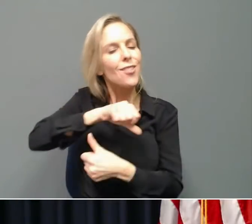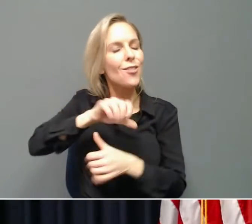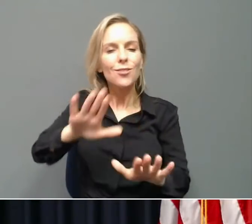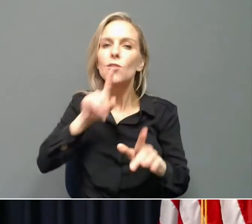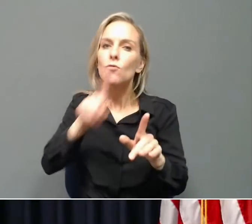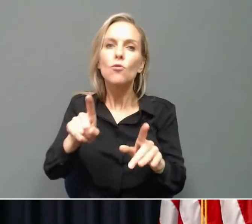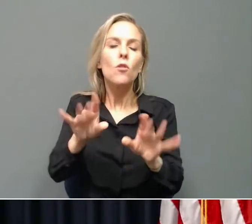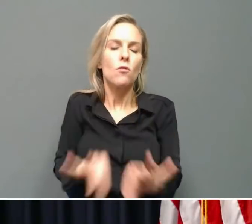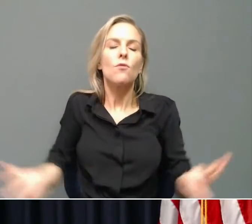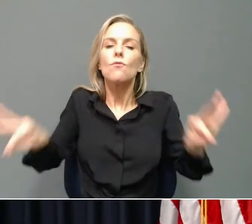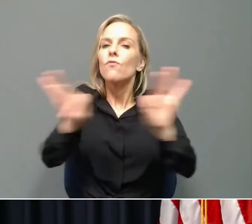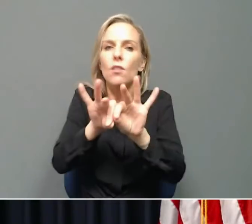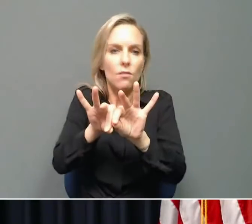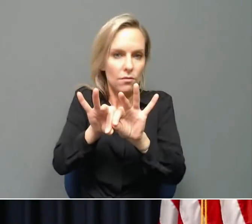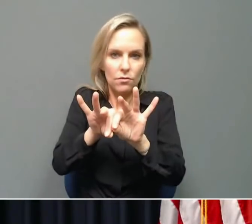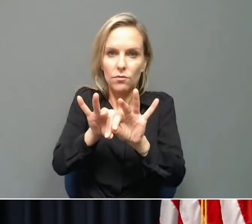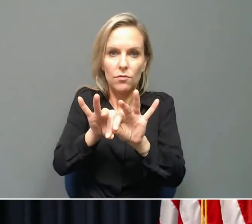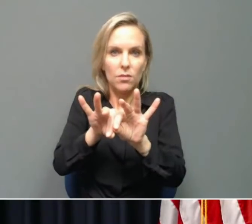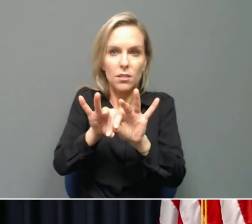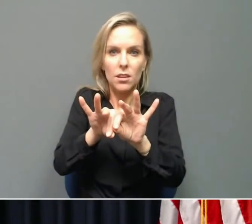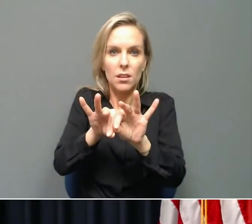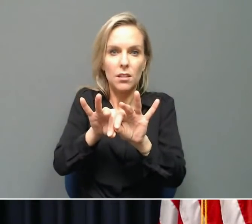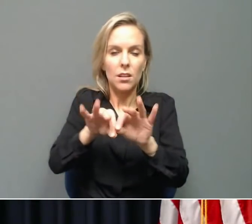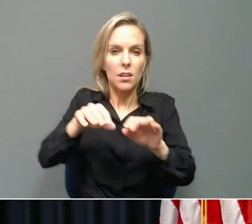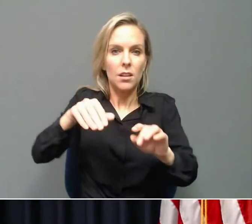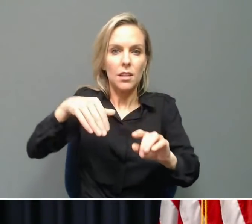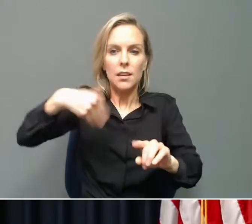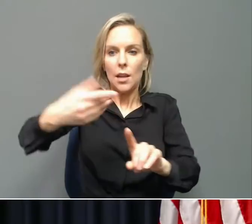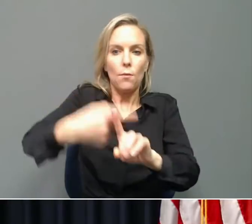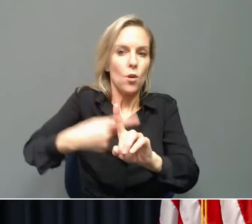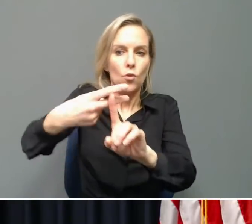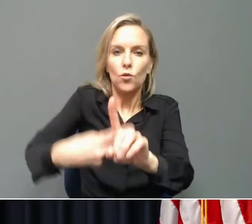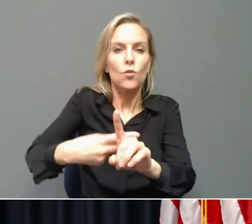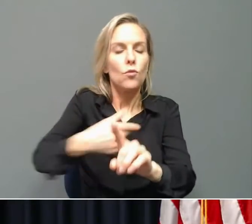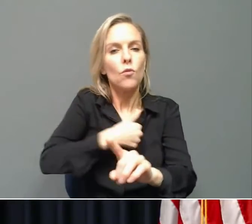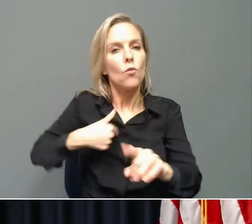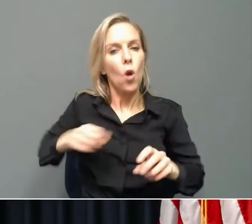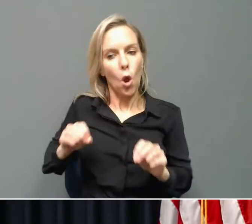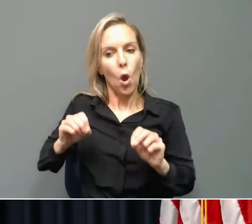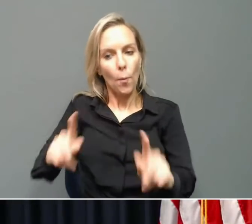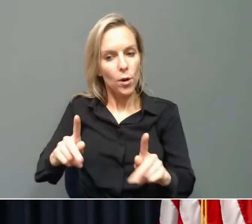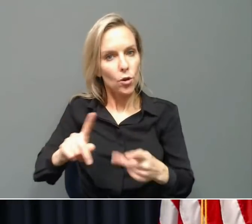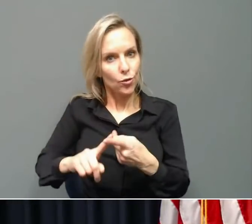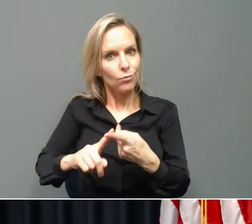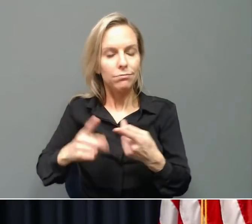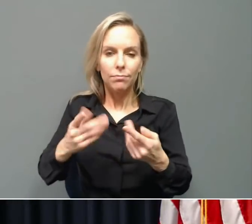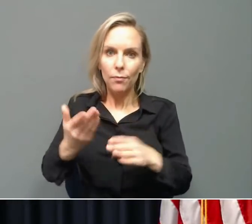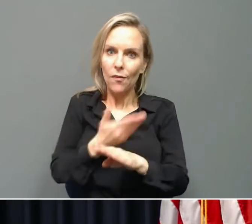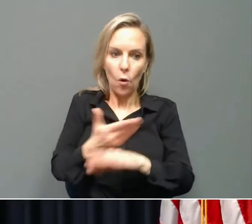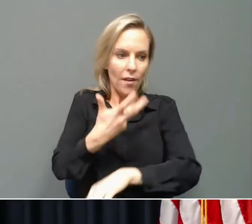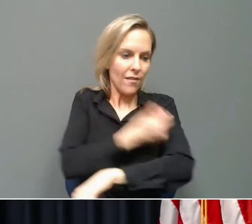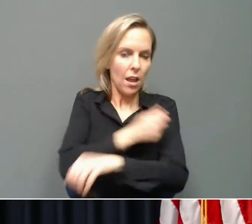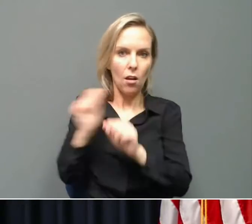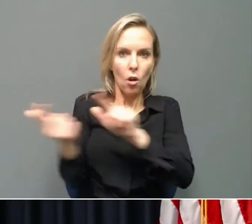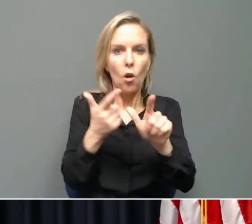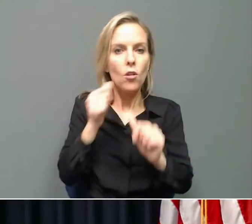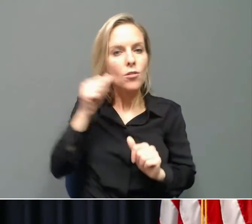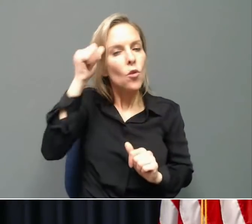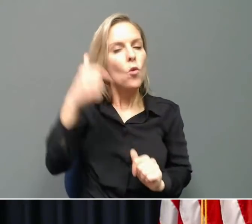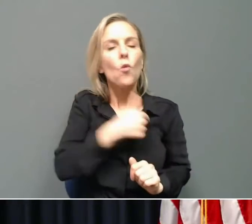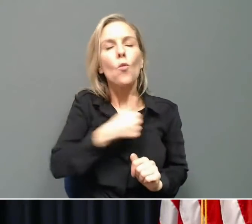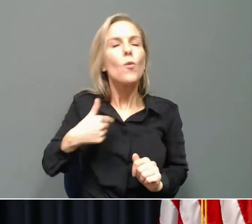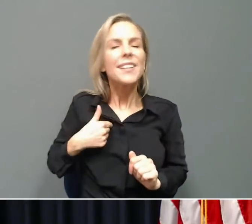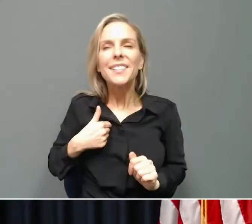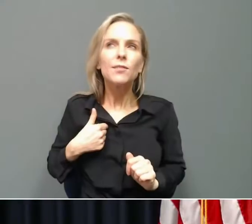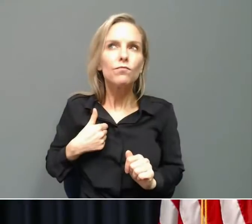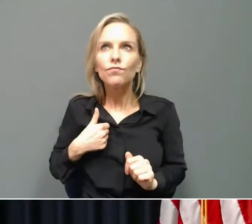vital that over the next 2.5 months before we've had the opportunity to vaccinate all adults, that we don't,